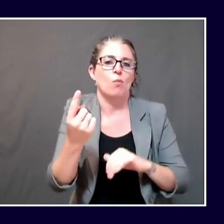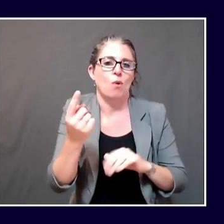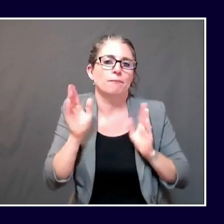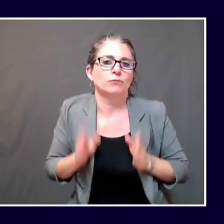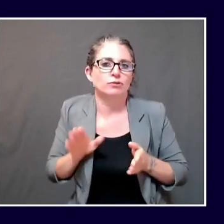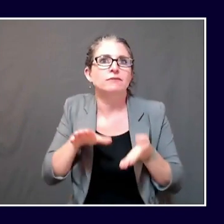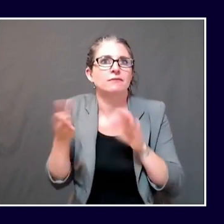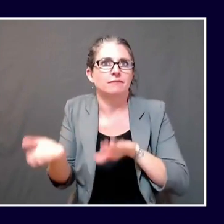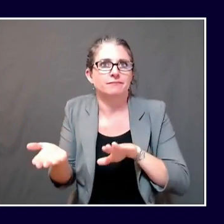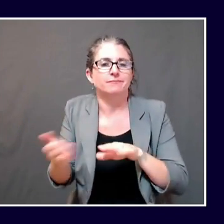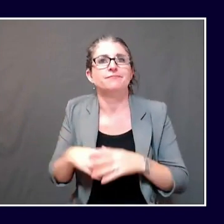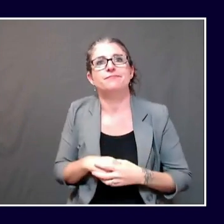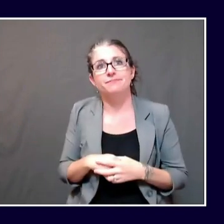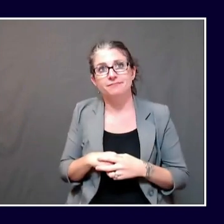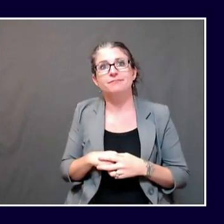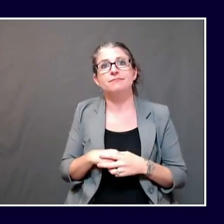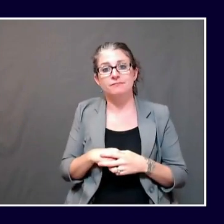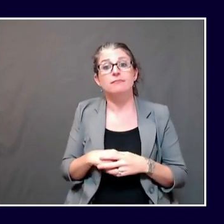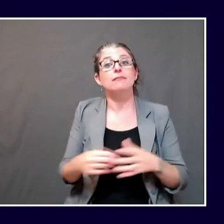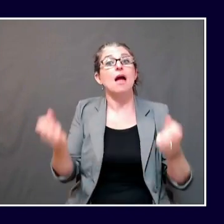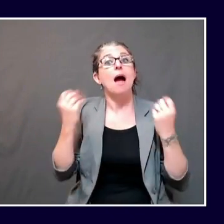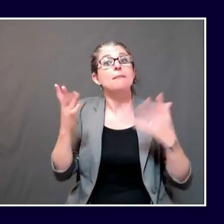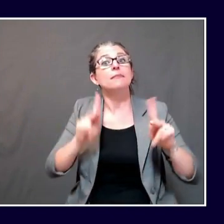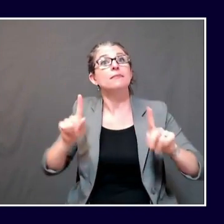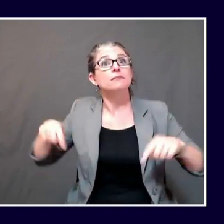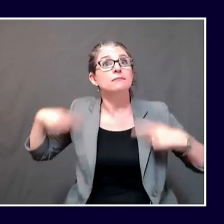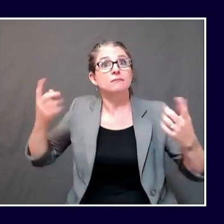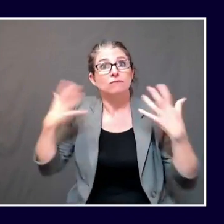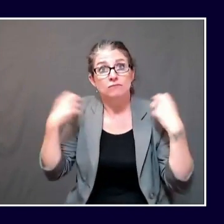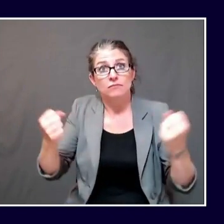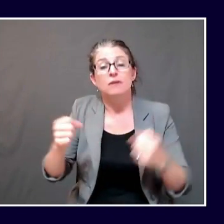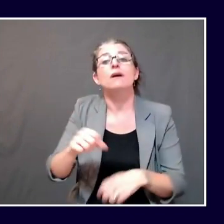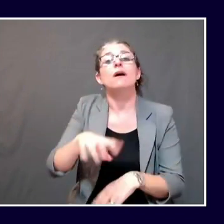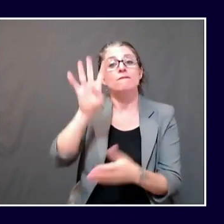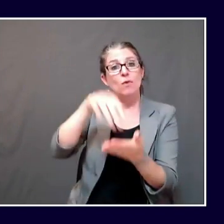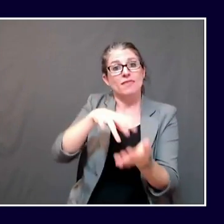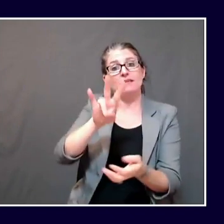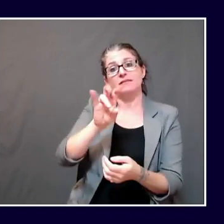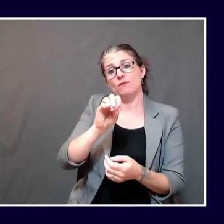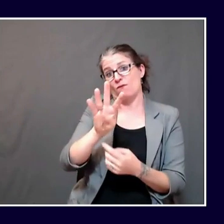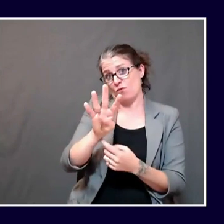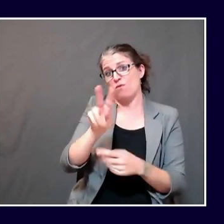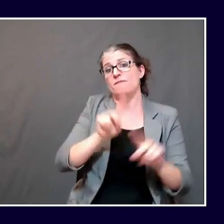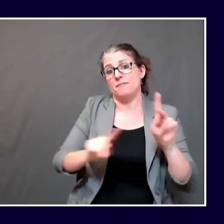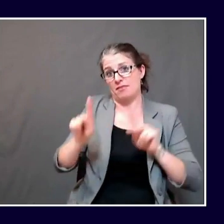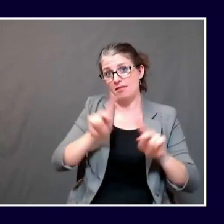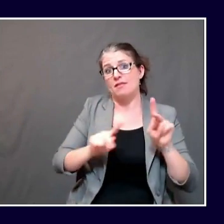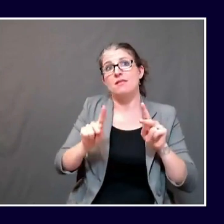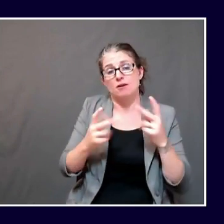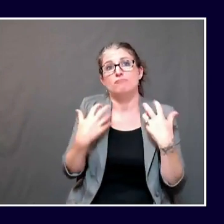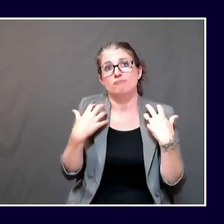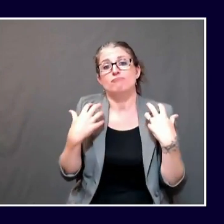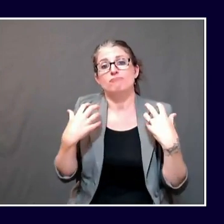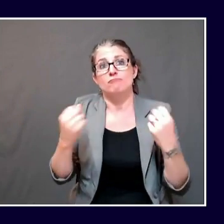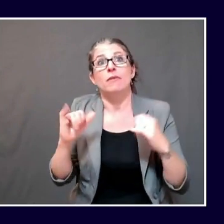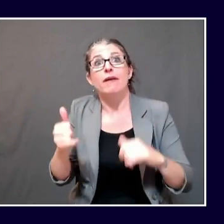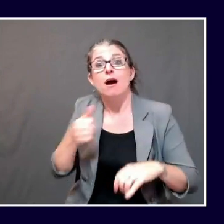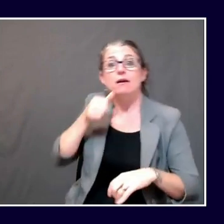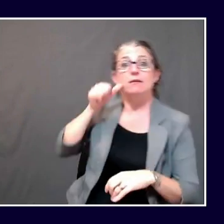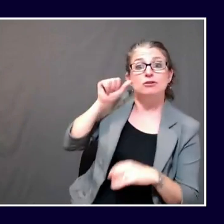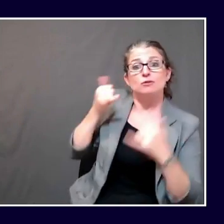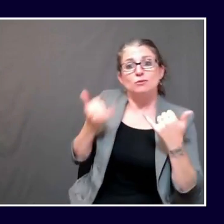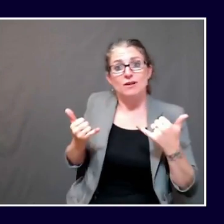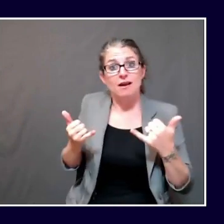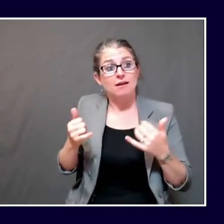I'd like to take a second to provide a little bit of context around the case increases that we've